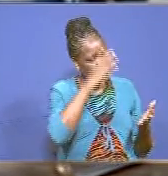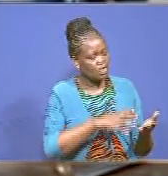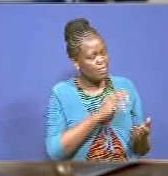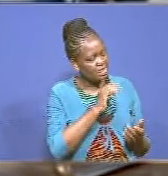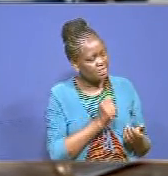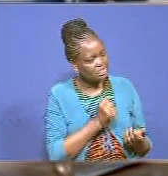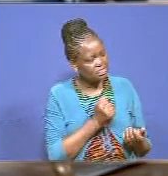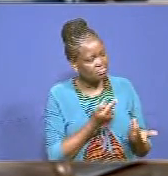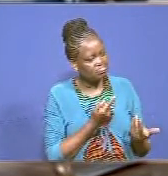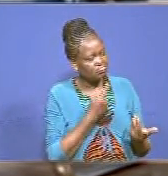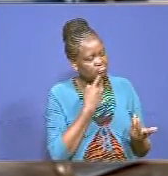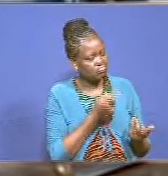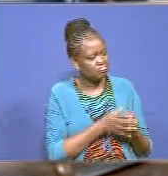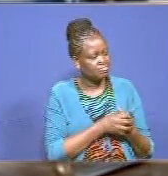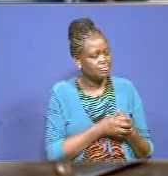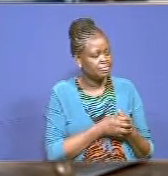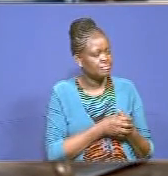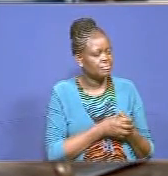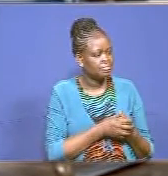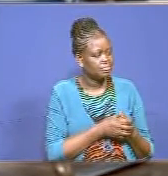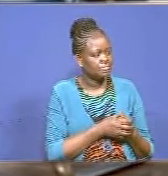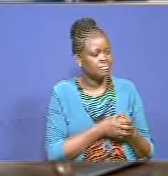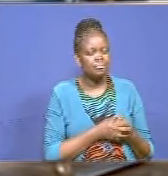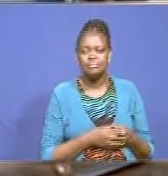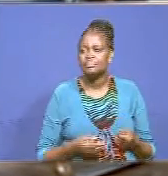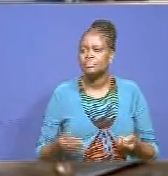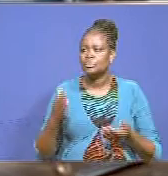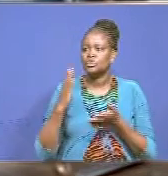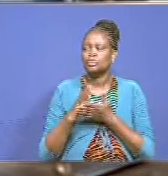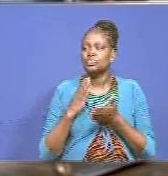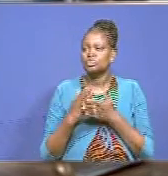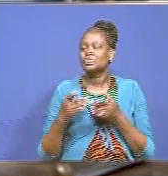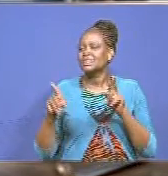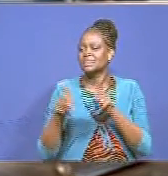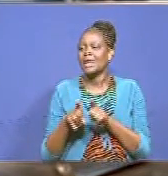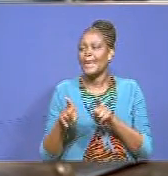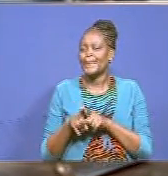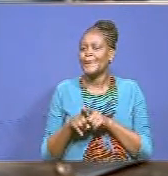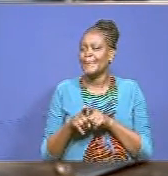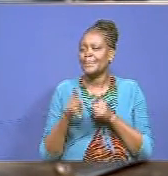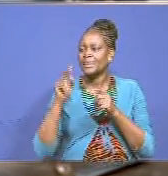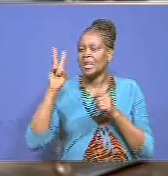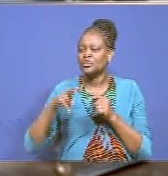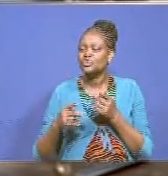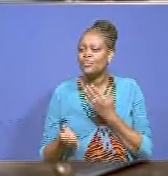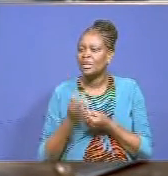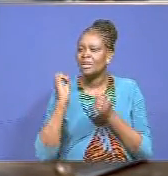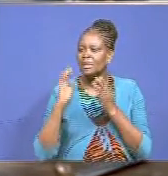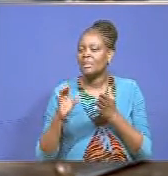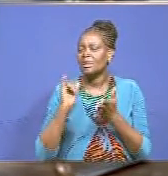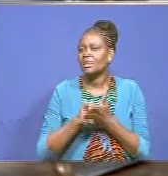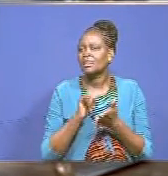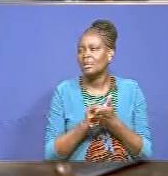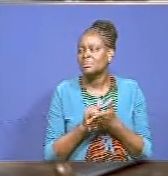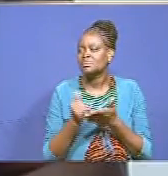or CCs who are mentioned actually answer in law. You see, it goes back to the point of impunity, yeah? Uh-huh. Where you